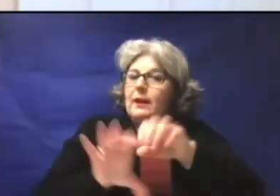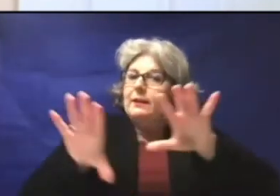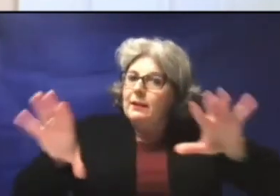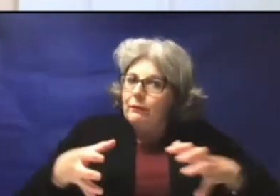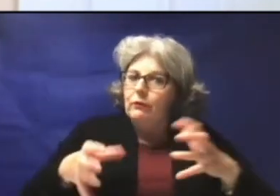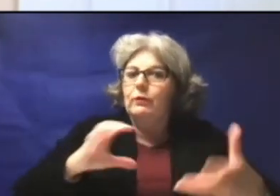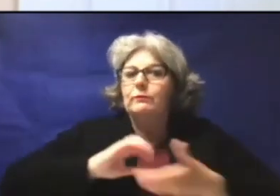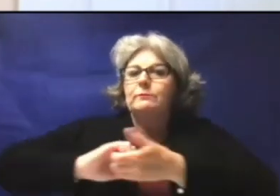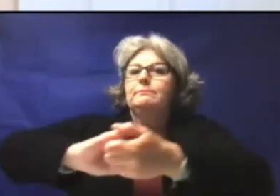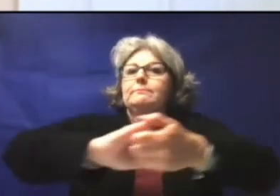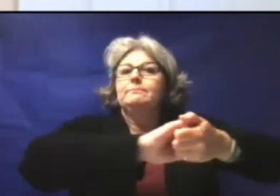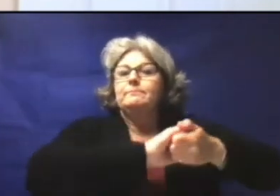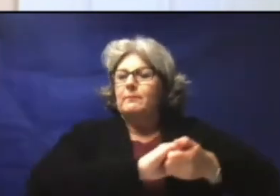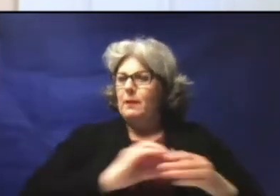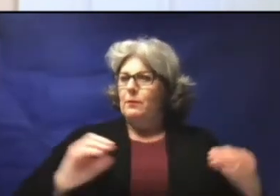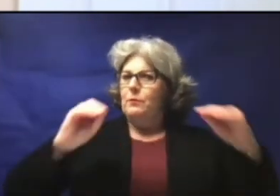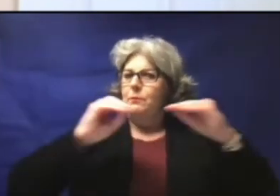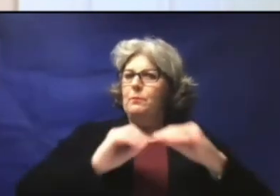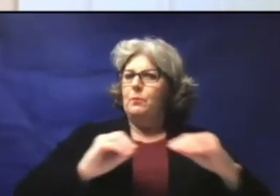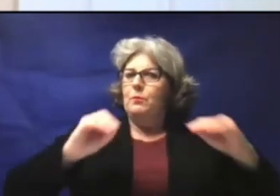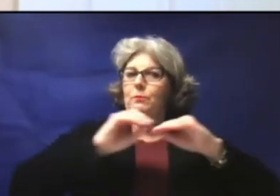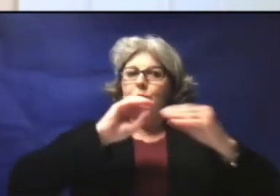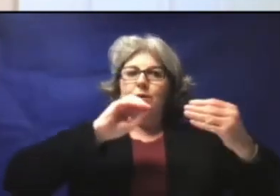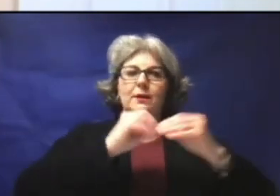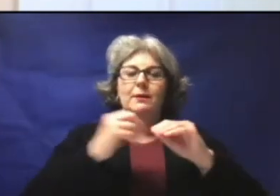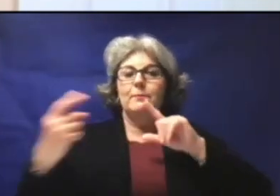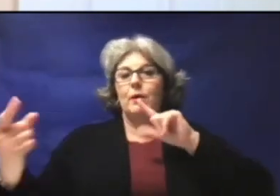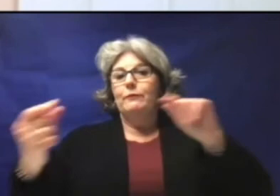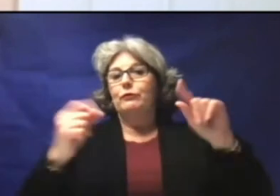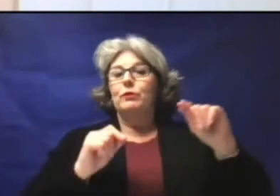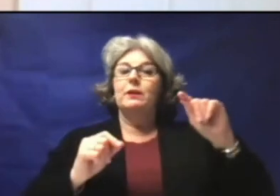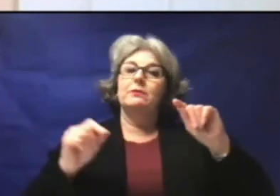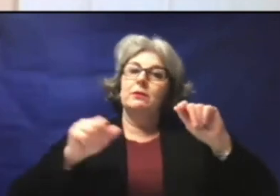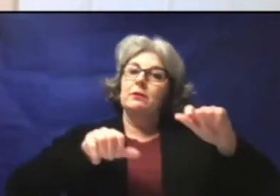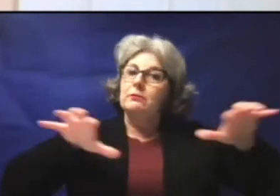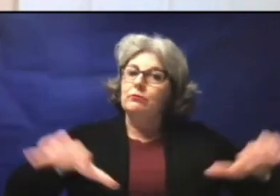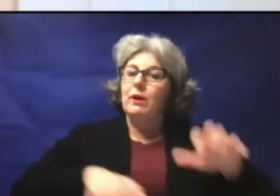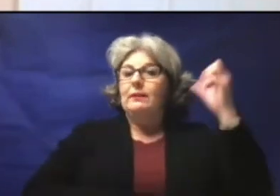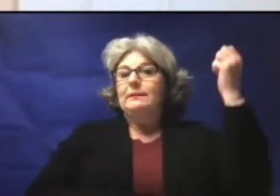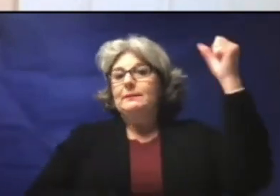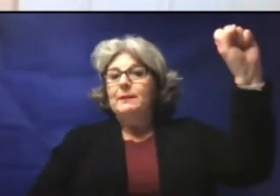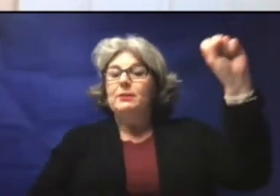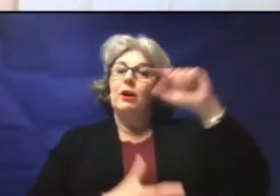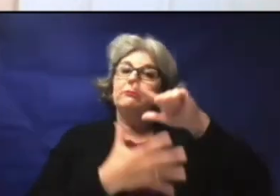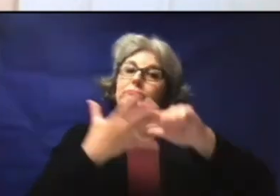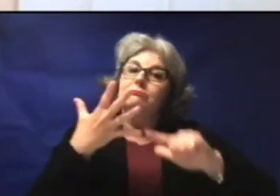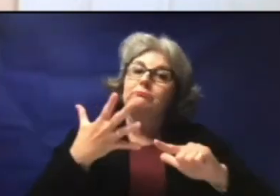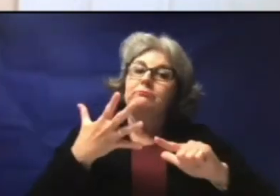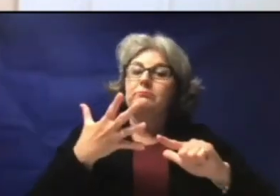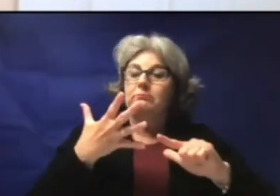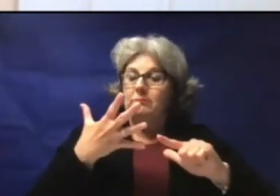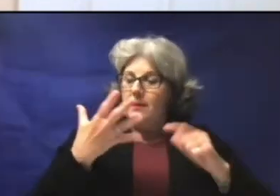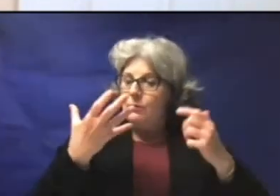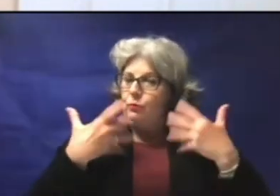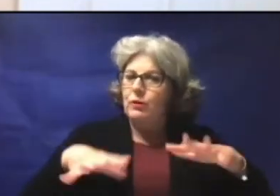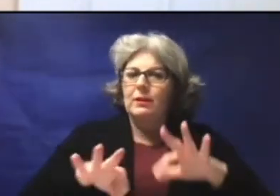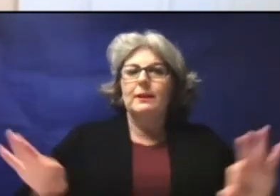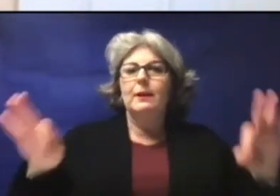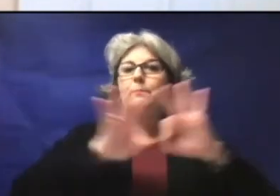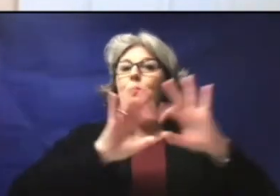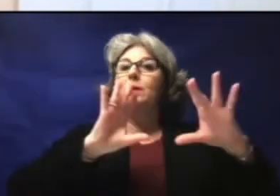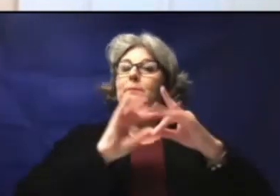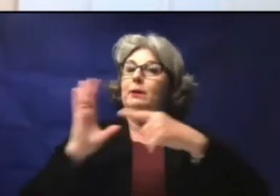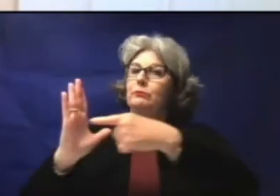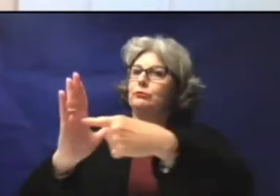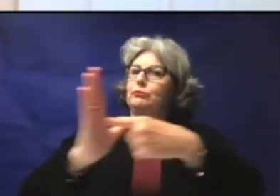groups. The incredible number of tweets, rallies, speak outs, and vigils have sent such an important message,